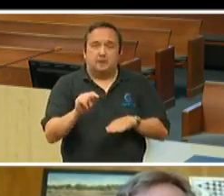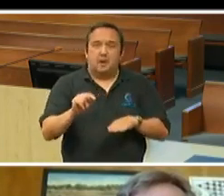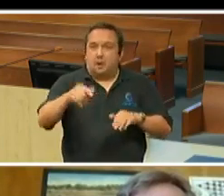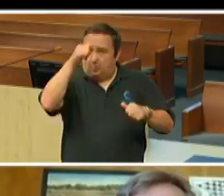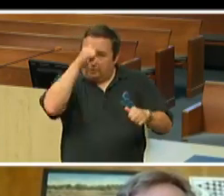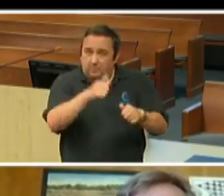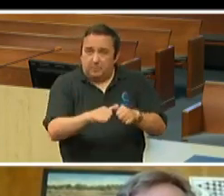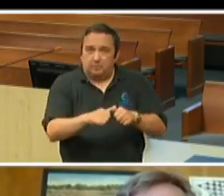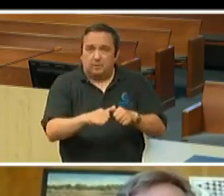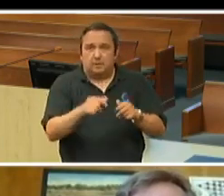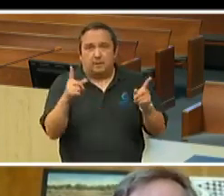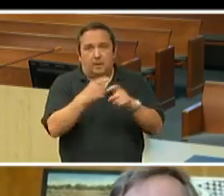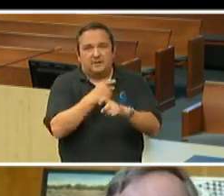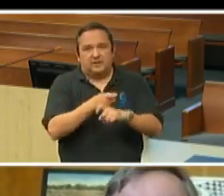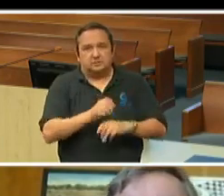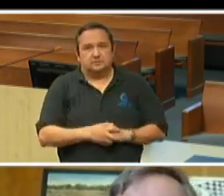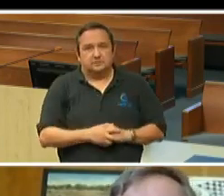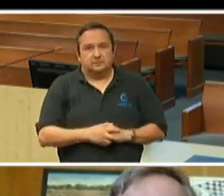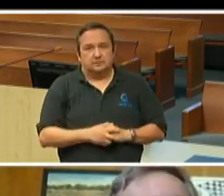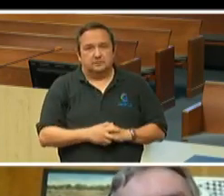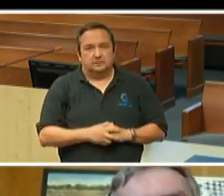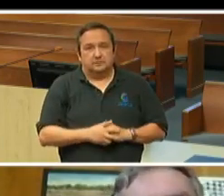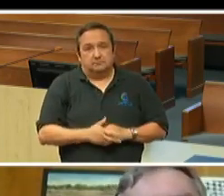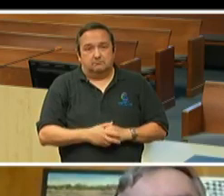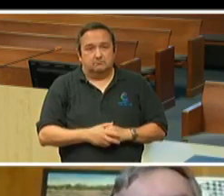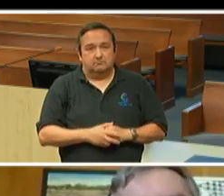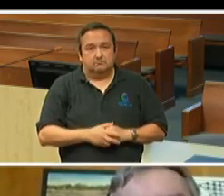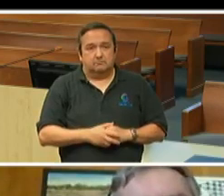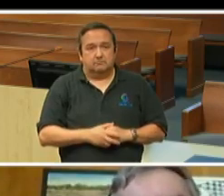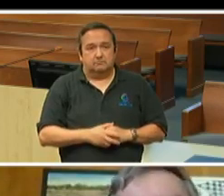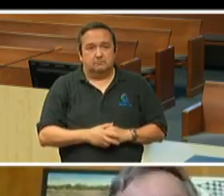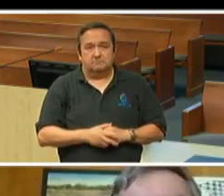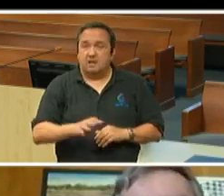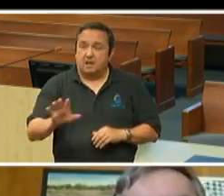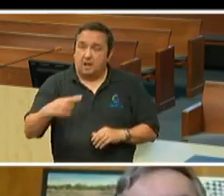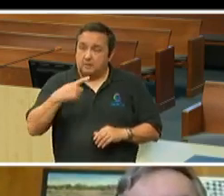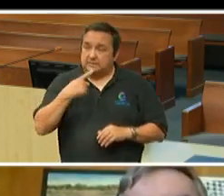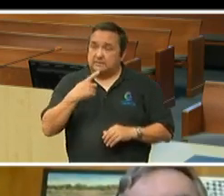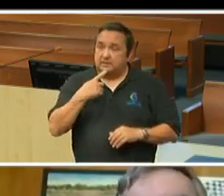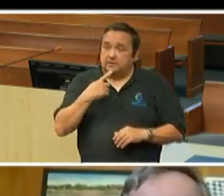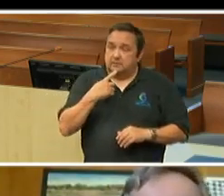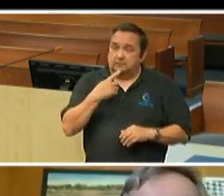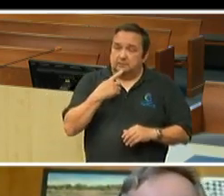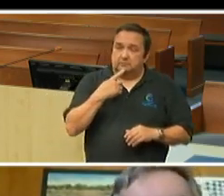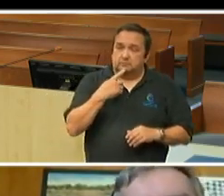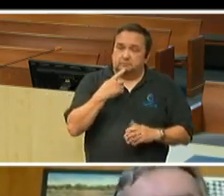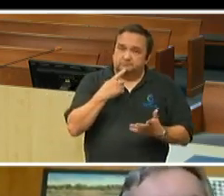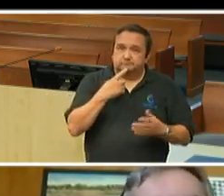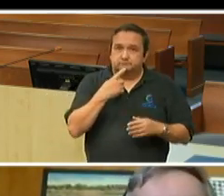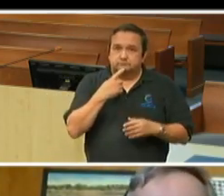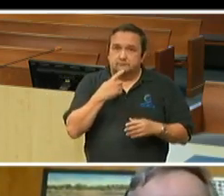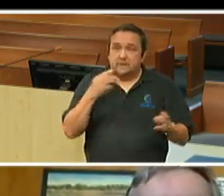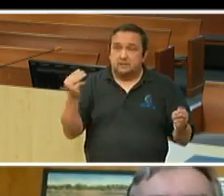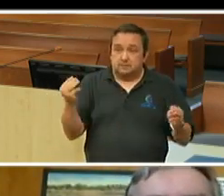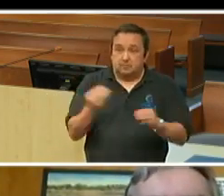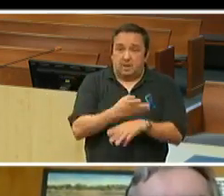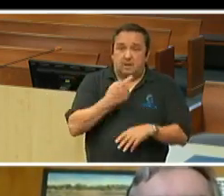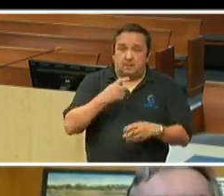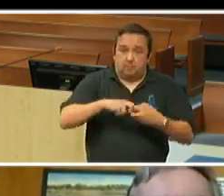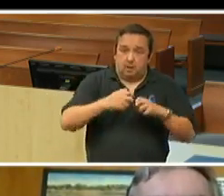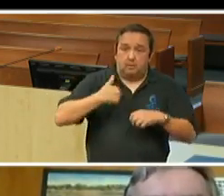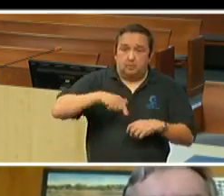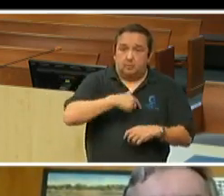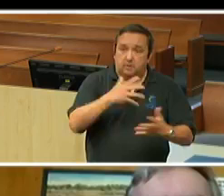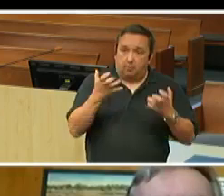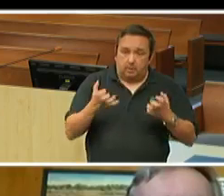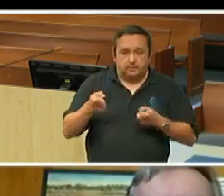practical side of that. Well, I would say that I think it's a math problem you do once, and then the manager does